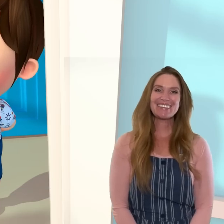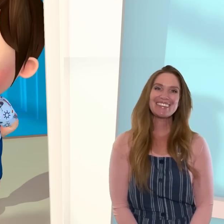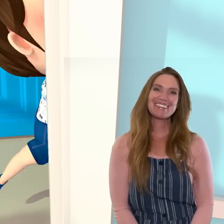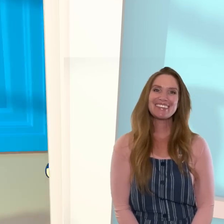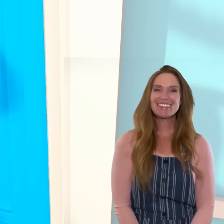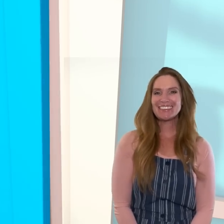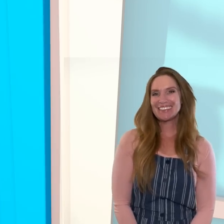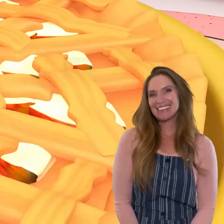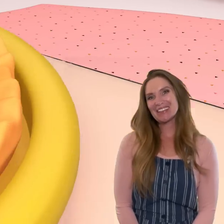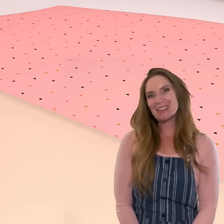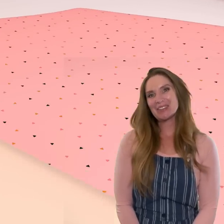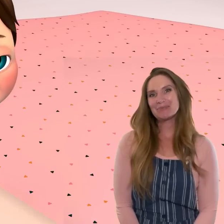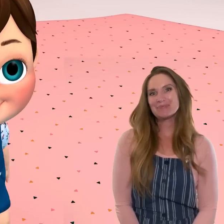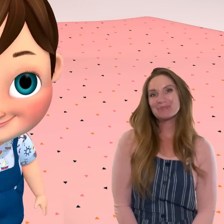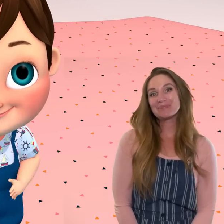foreign